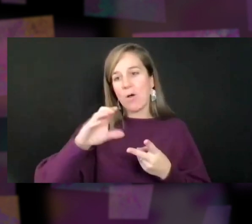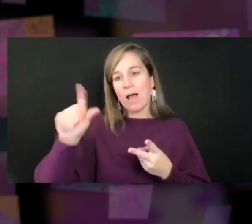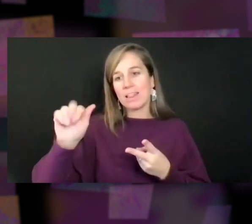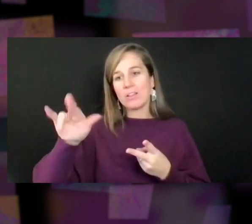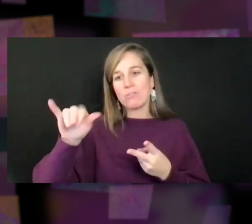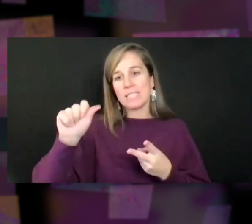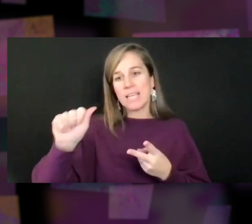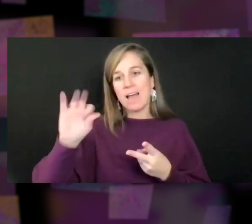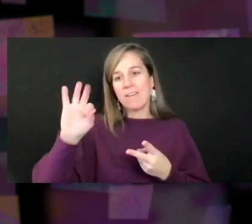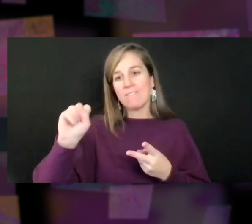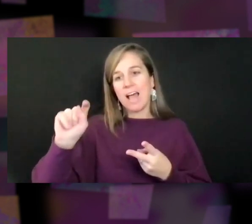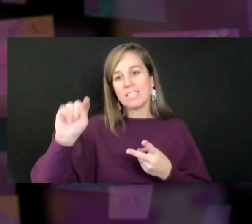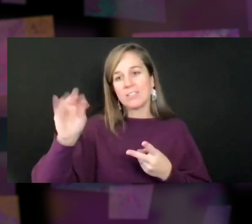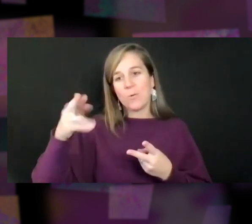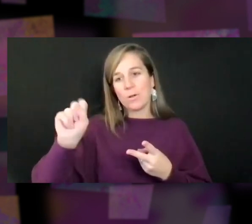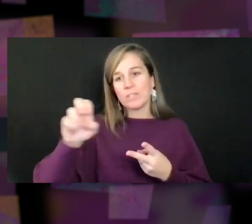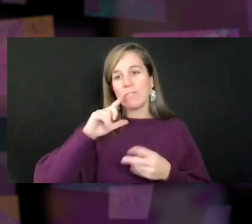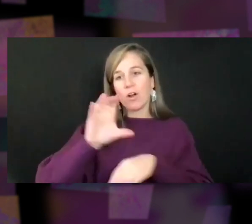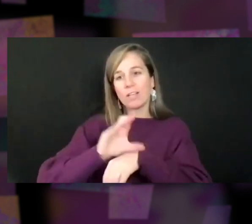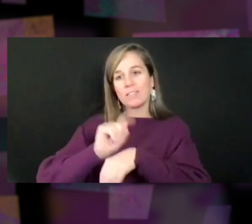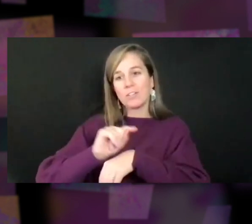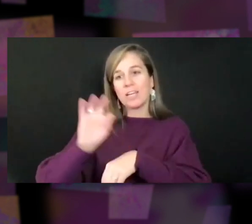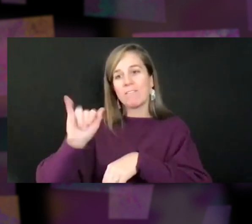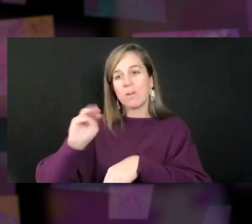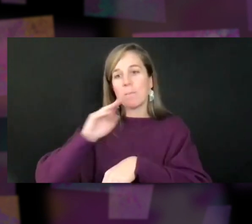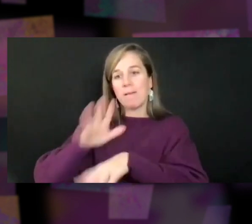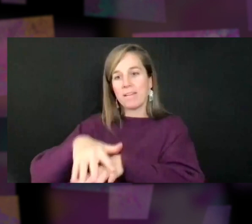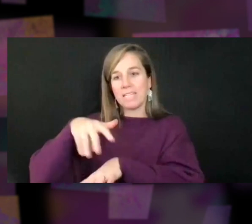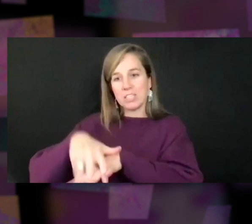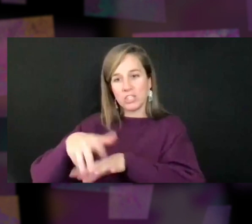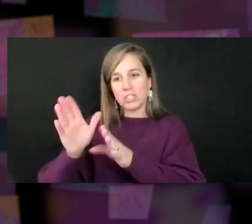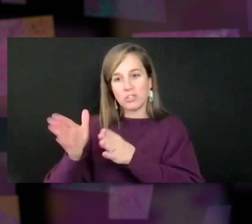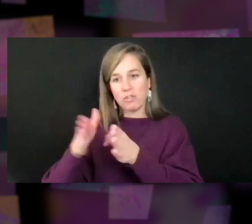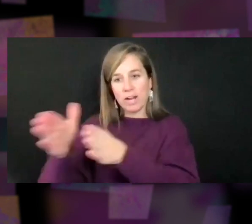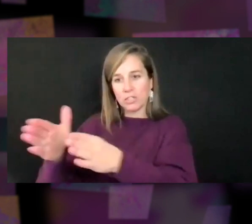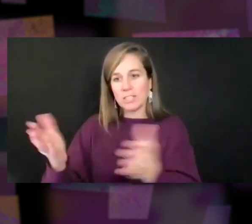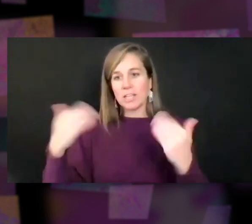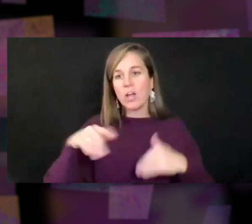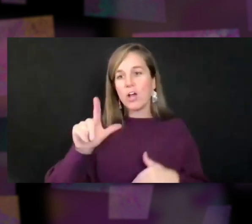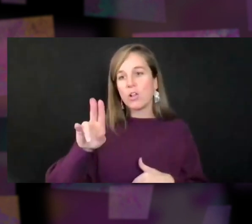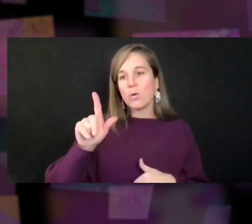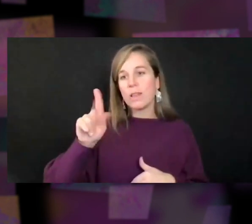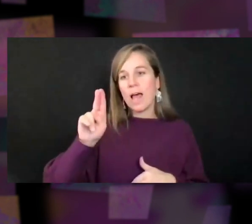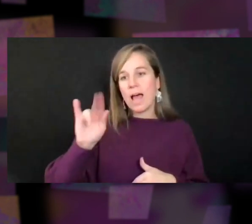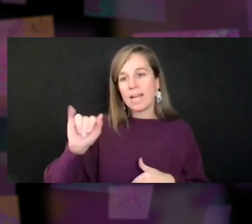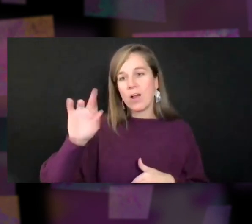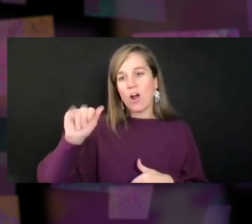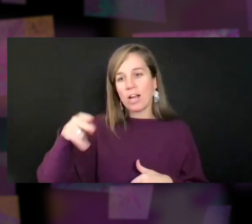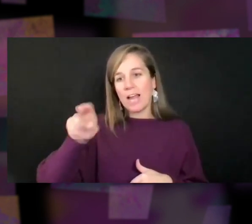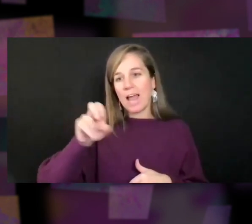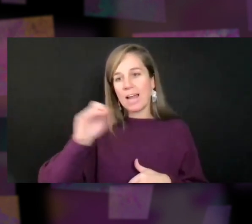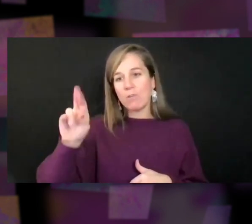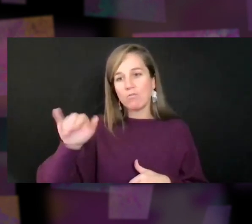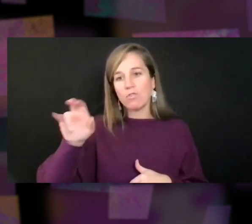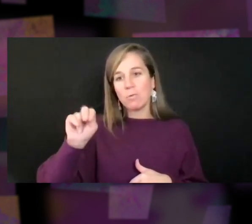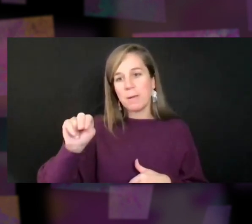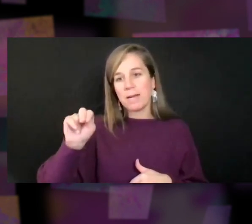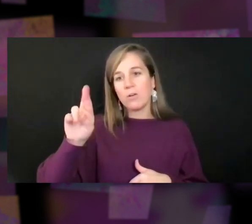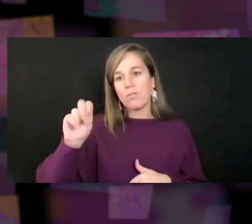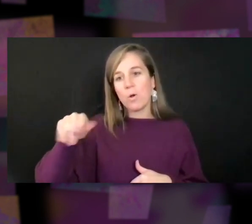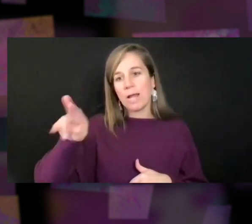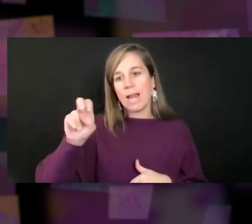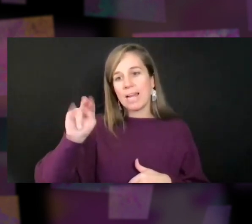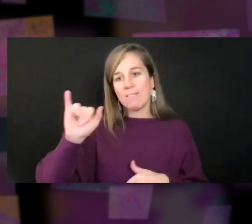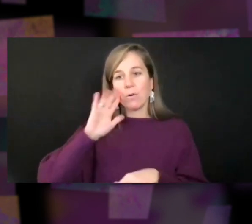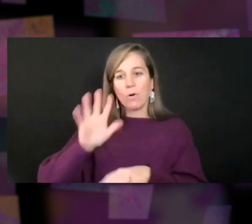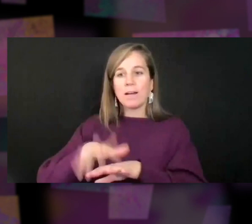of consulting firm Indigenous Directions, Lulani Arquette and Ruben Rokenyi of the Native Arts and Cultures Foundation,